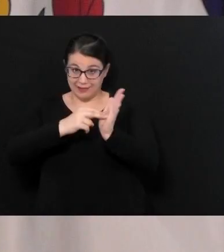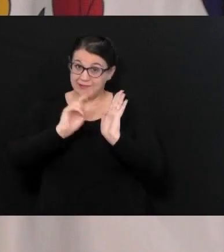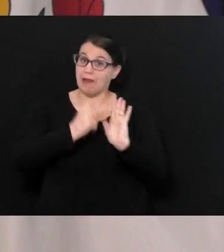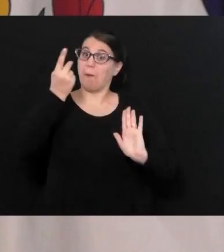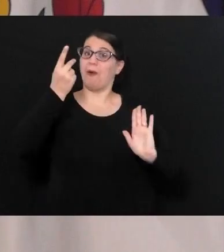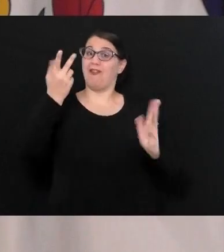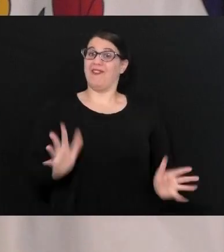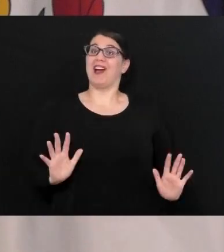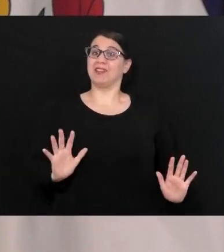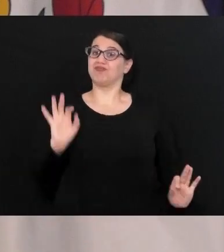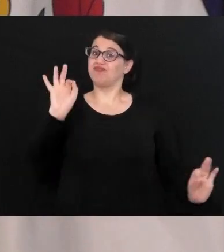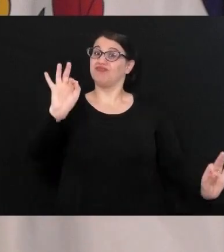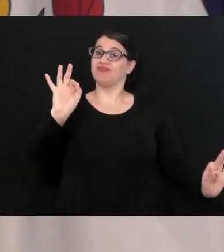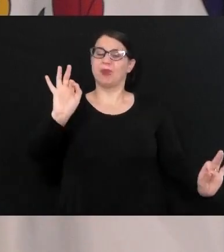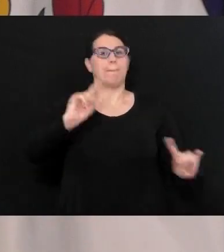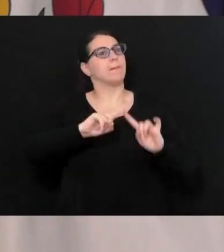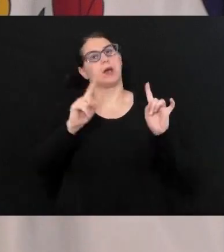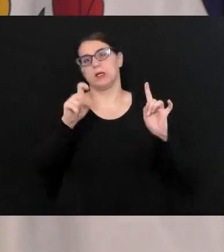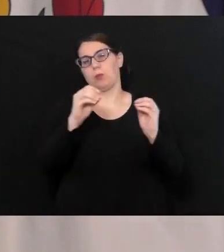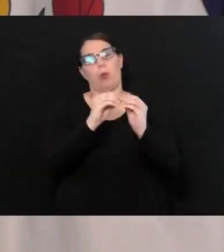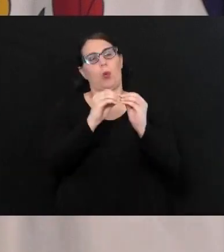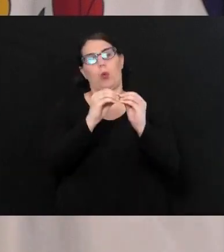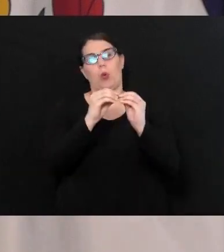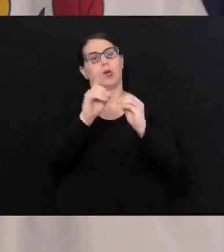need to go higher. And Charles,